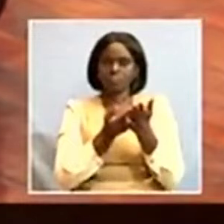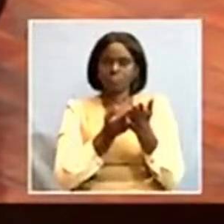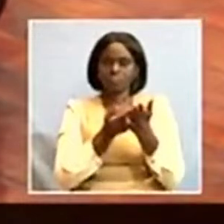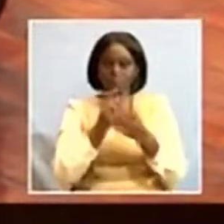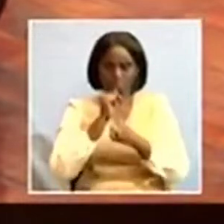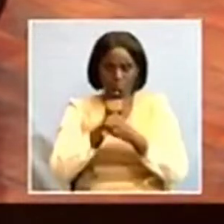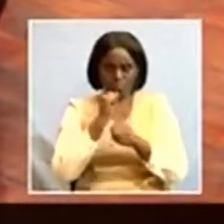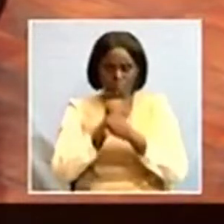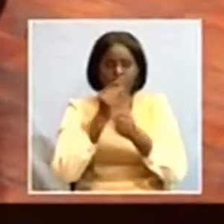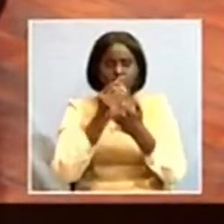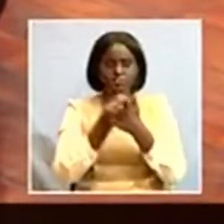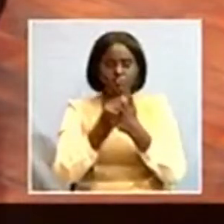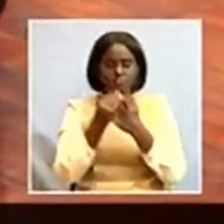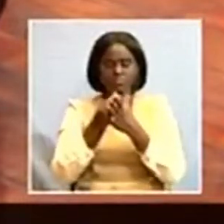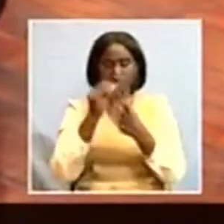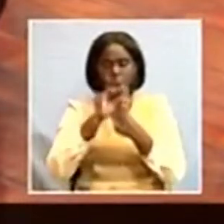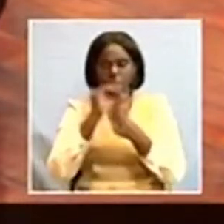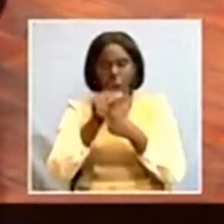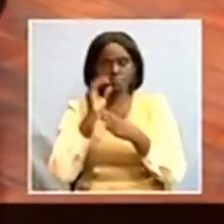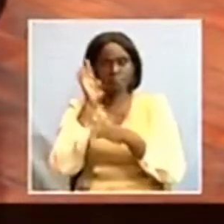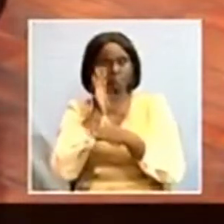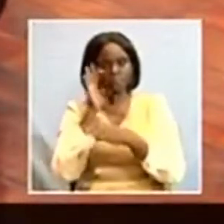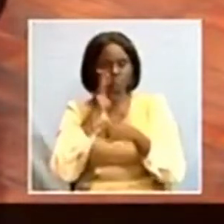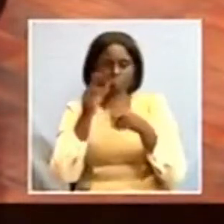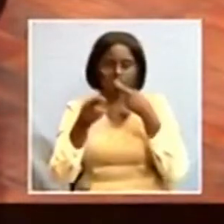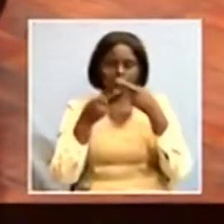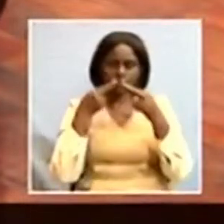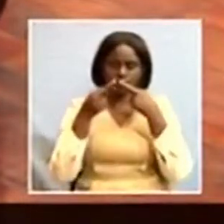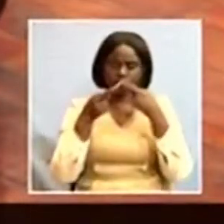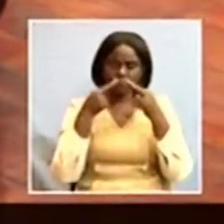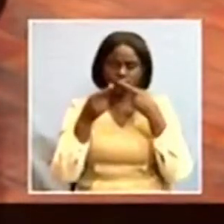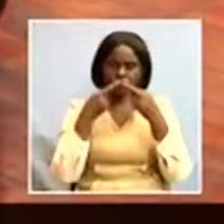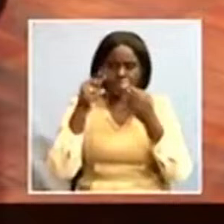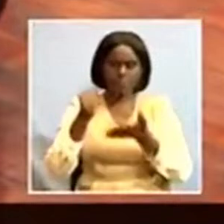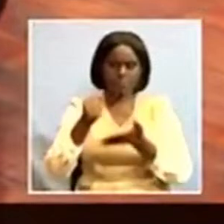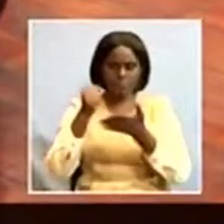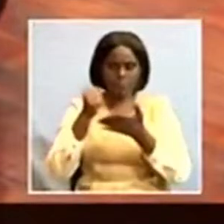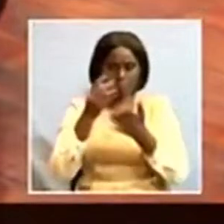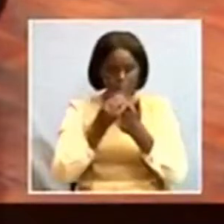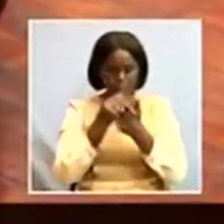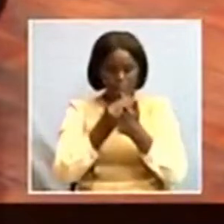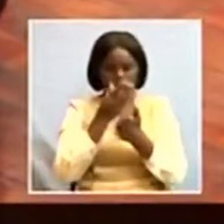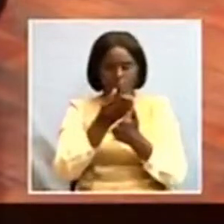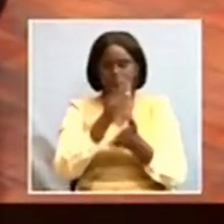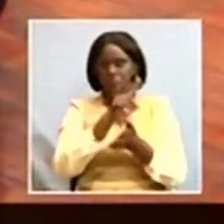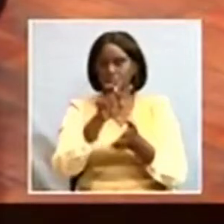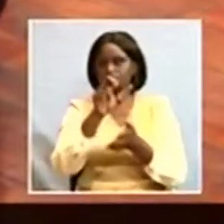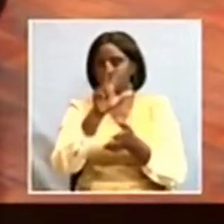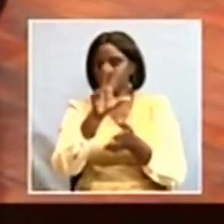Working capital for bar and restaurant. The budgeted amount was